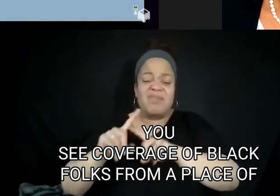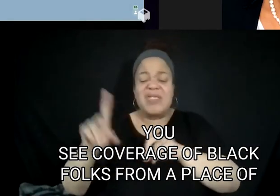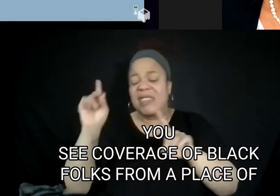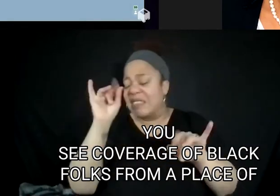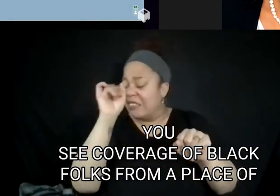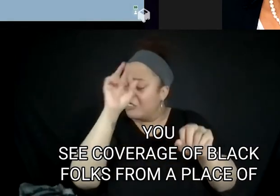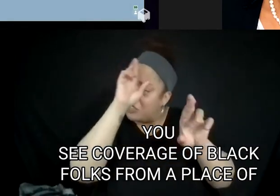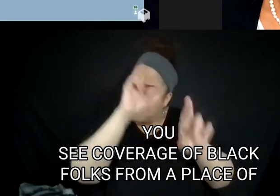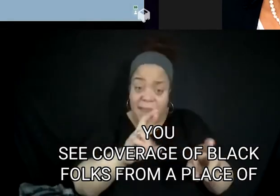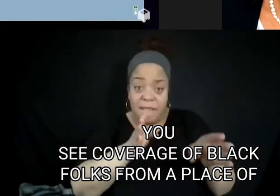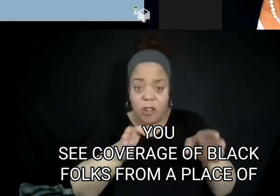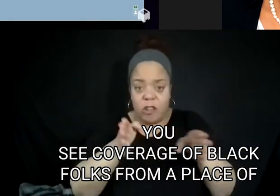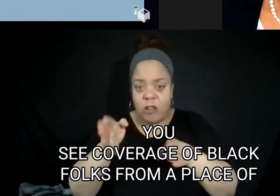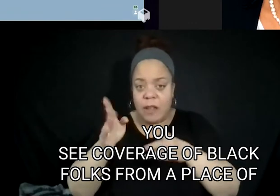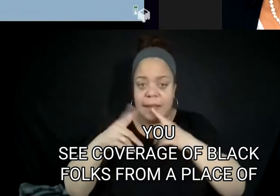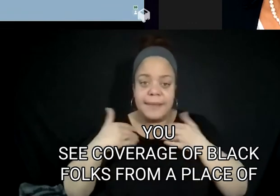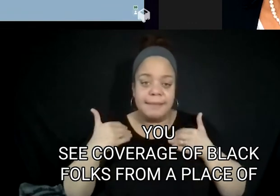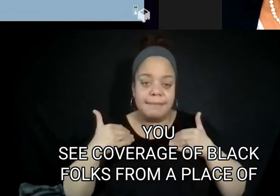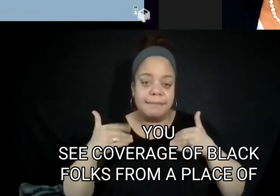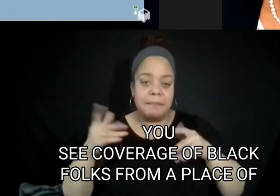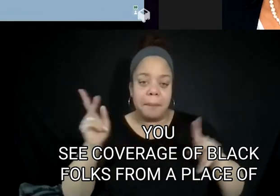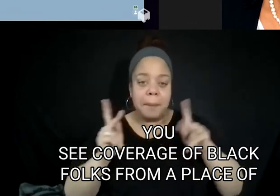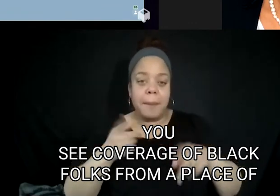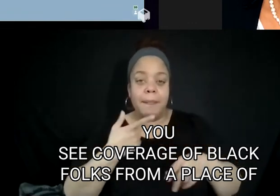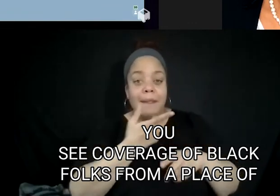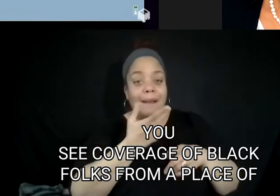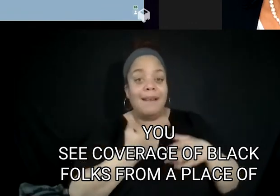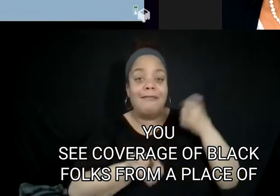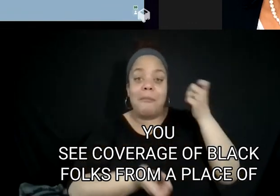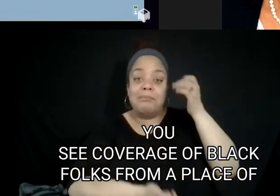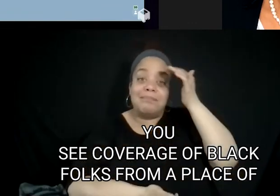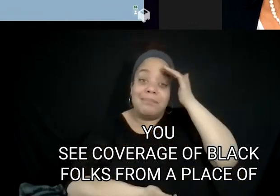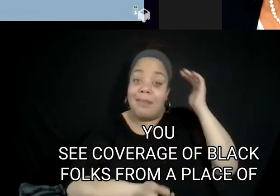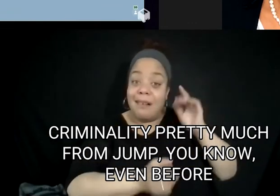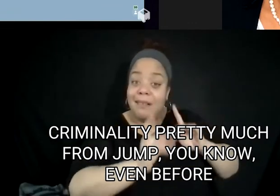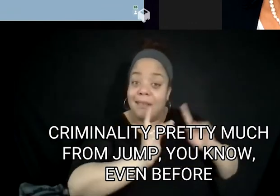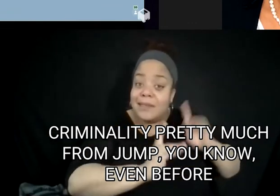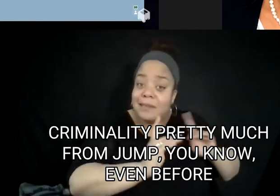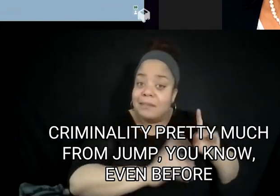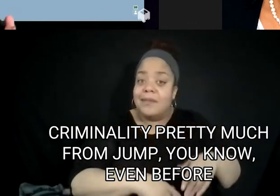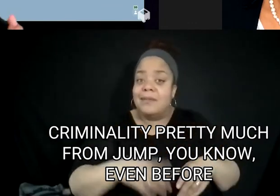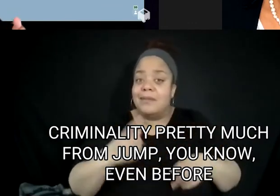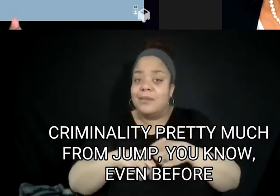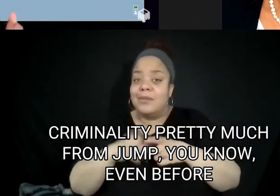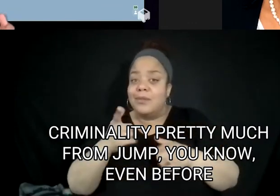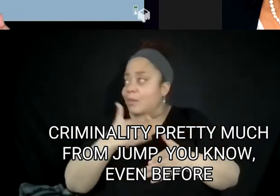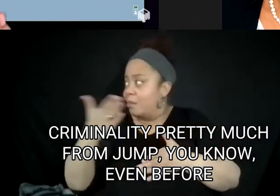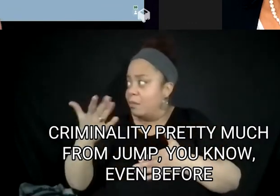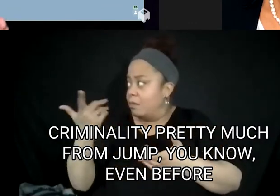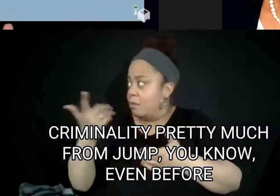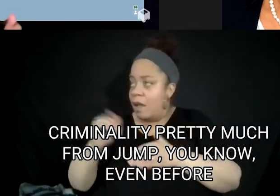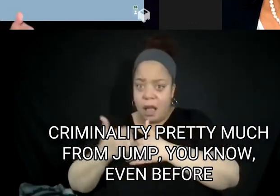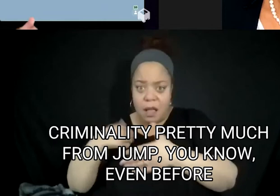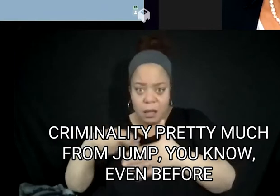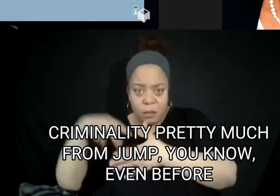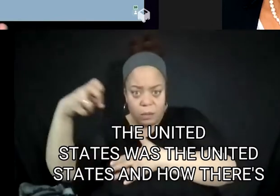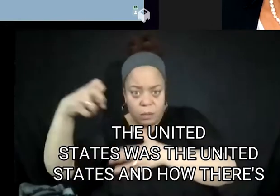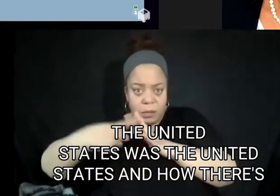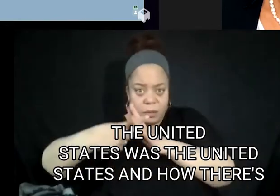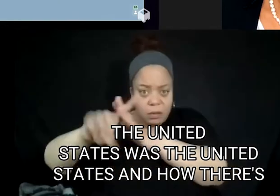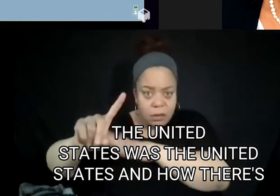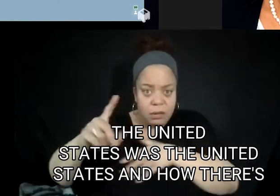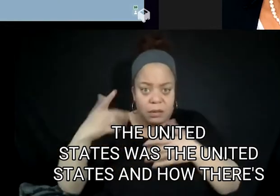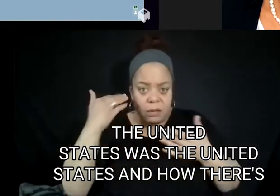jump, you know, even before the United States was the United States, and how there's this kind of common